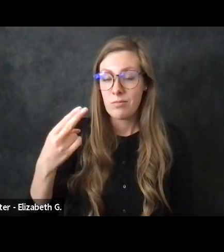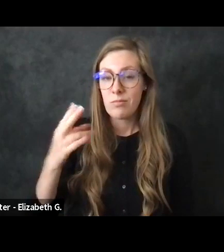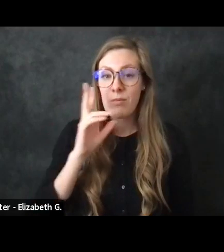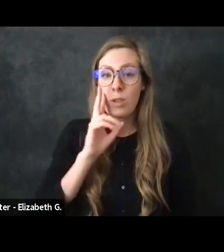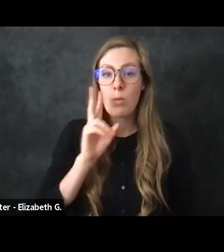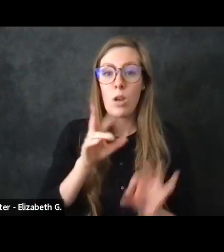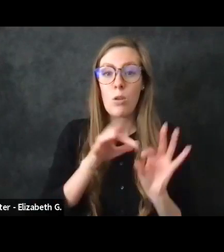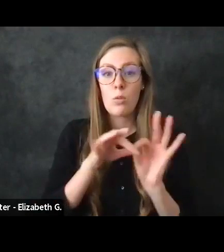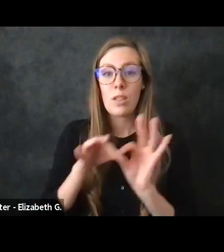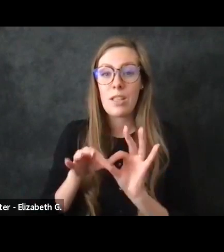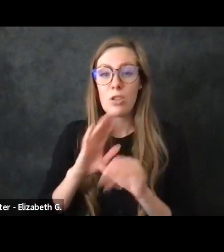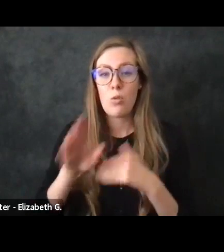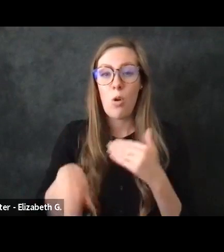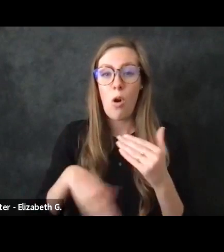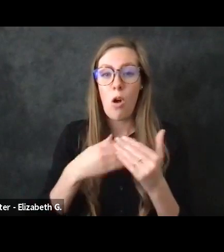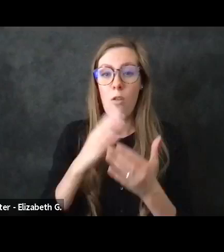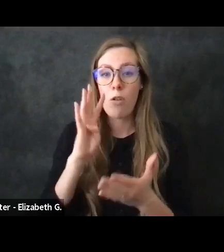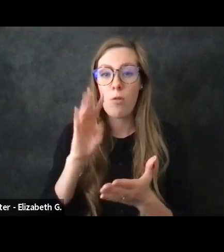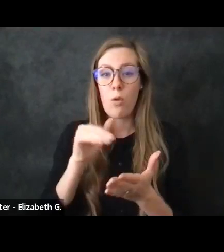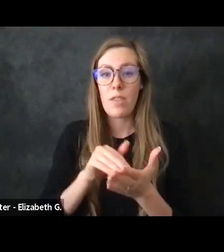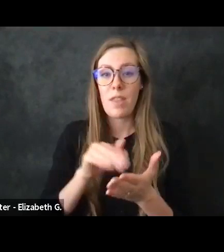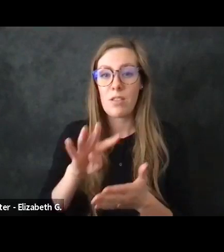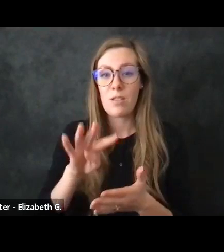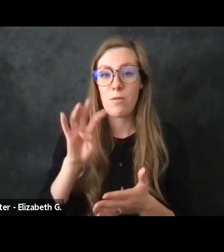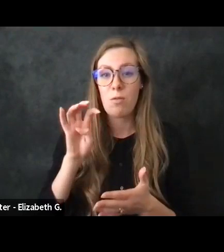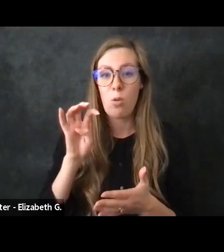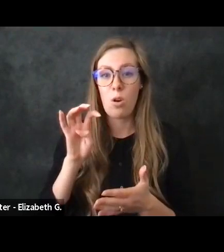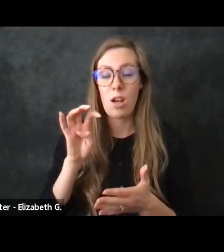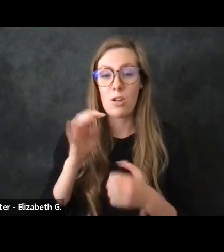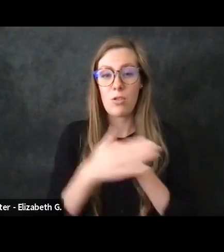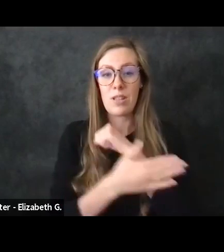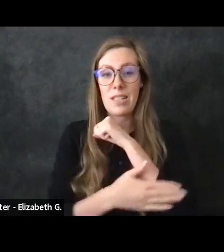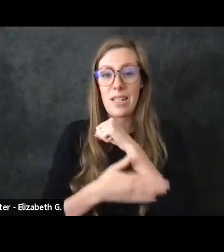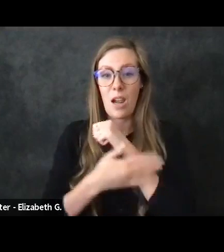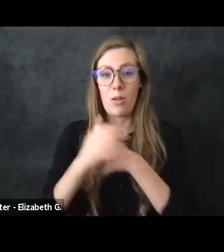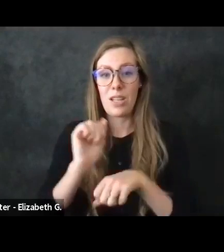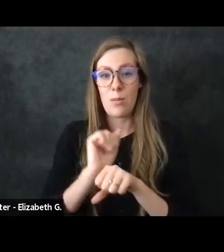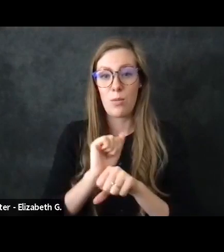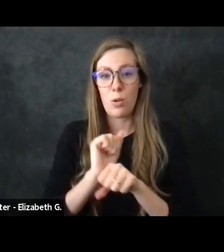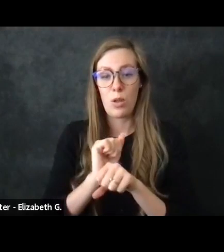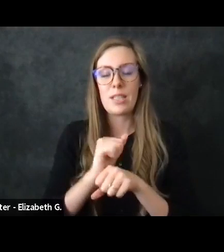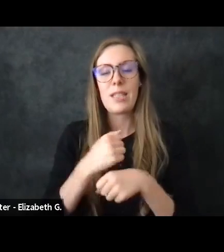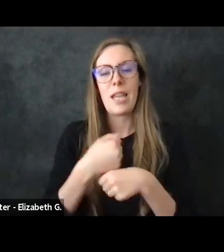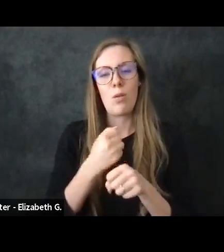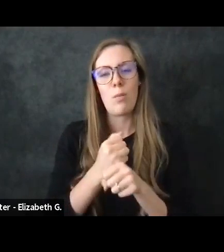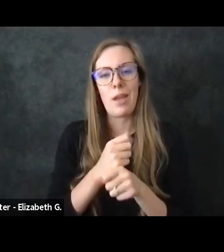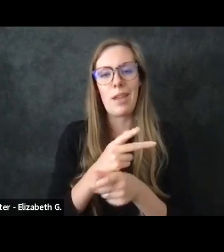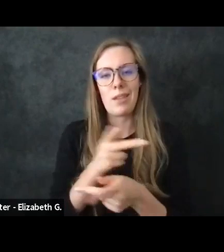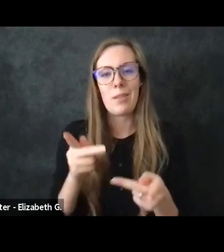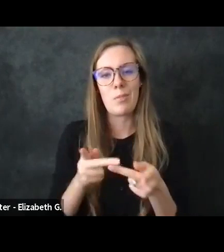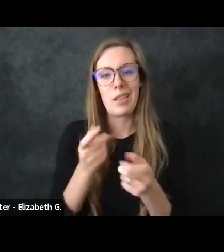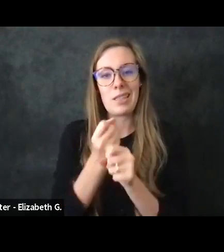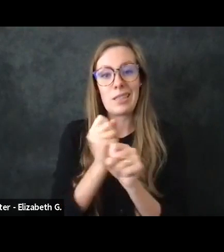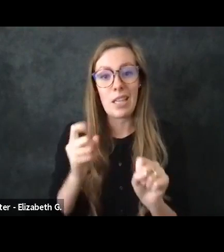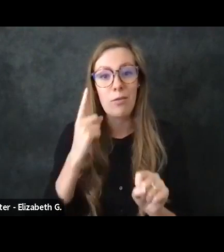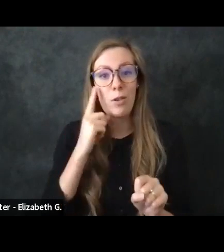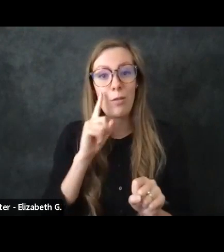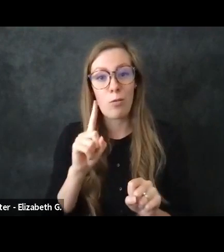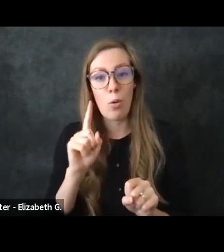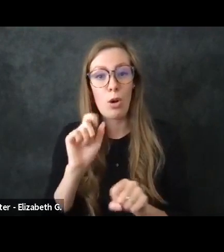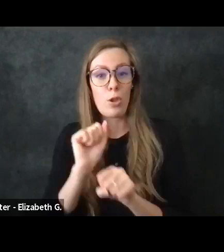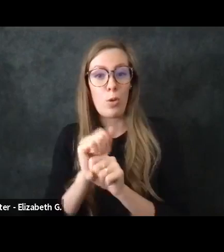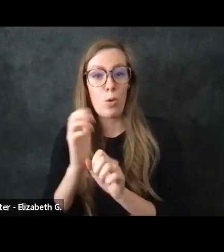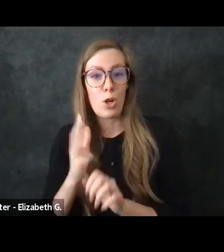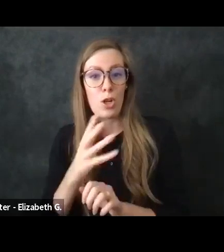our 4,400 county employees. And we believe that it will make our county workplace safer both for our employees and for